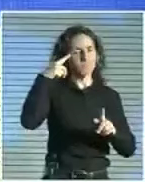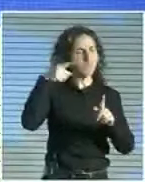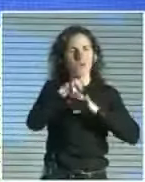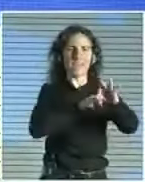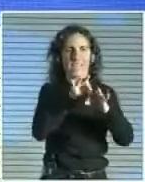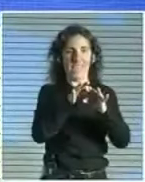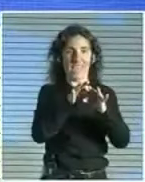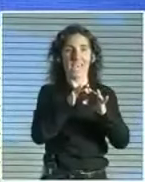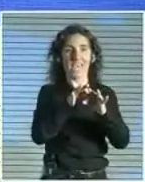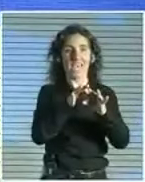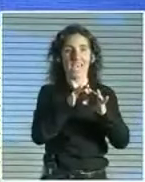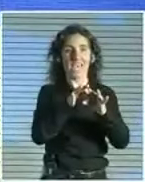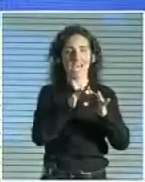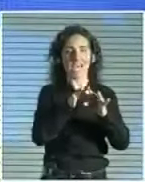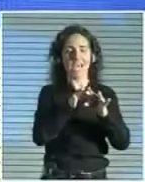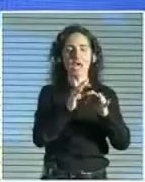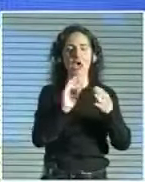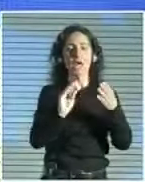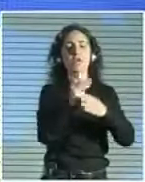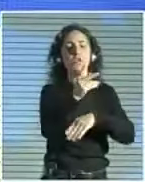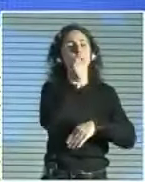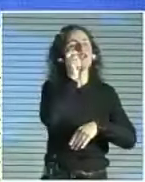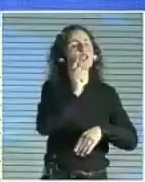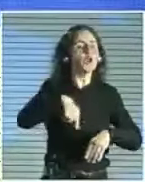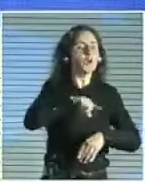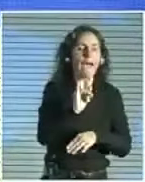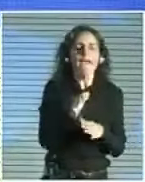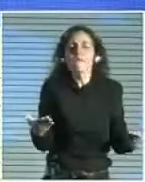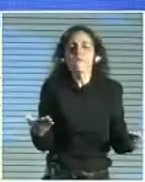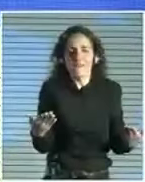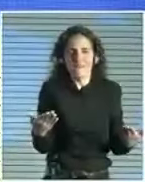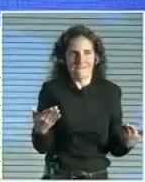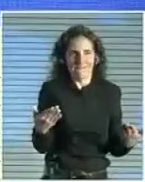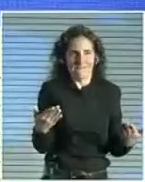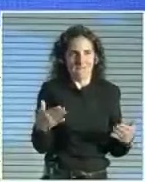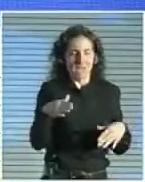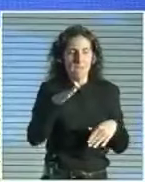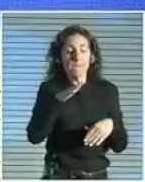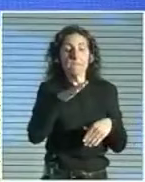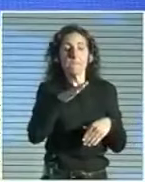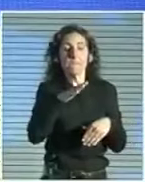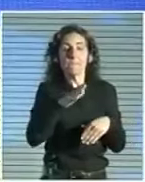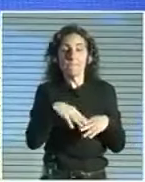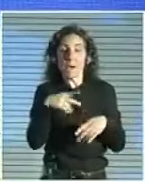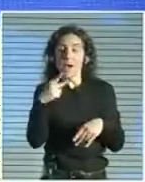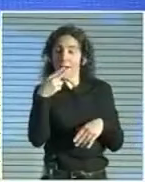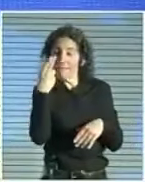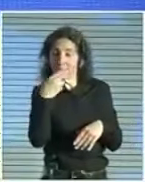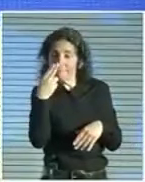in order to serve those interests and then become experiences. And that is